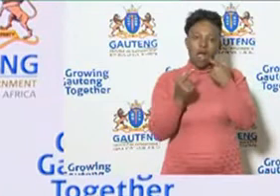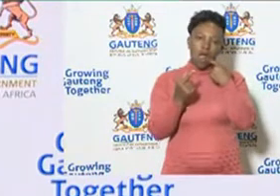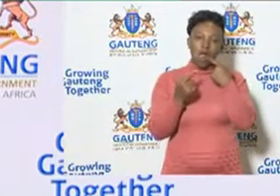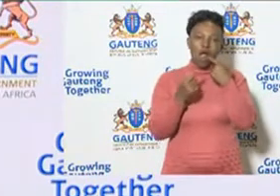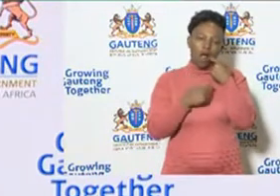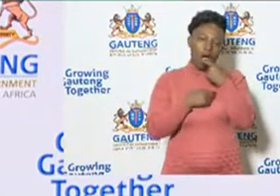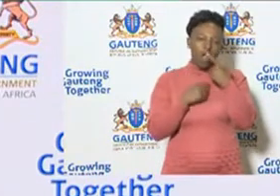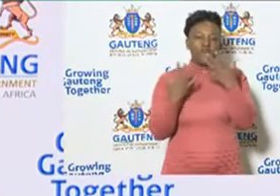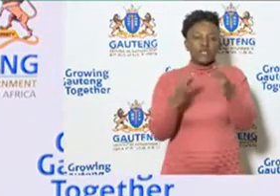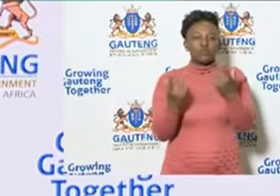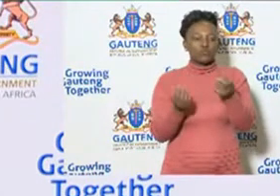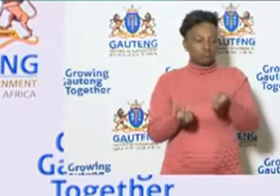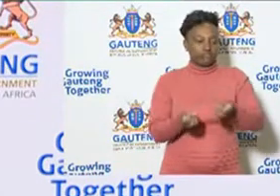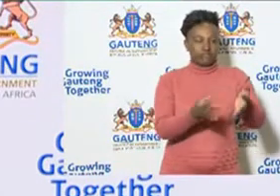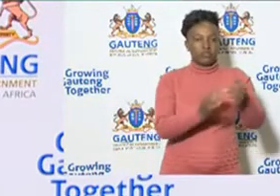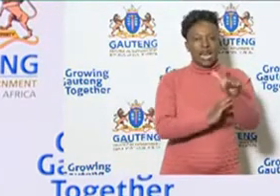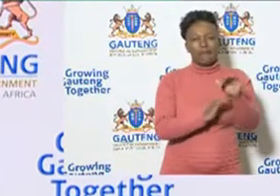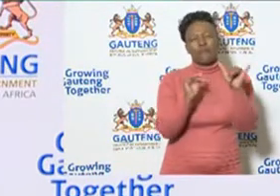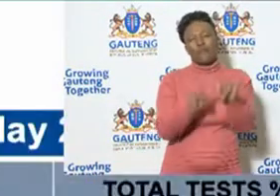national government.